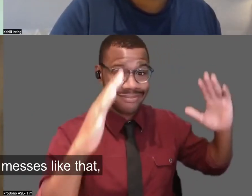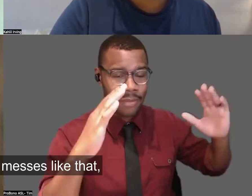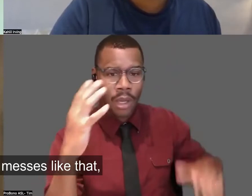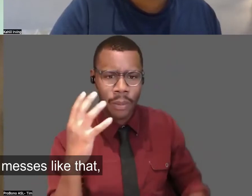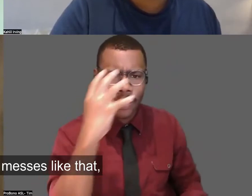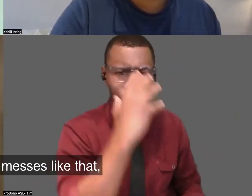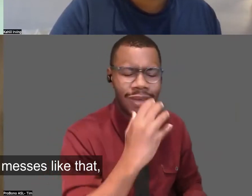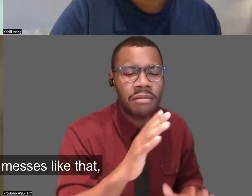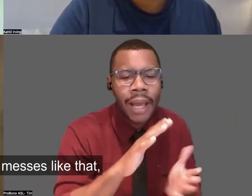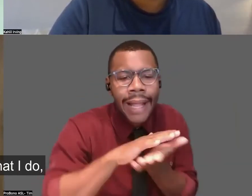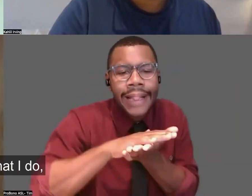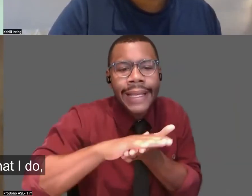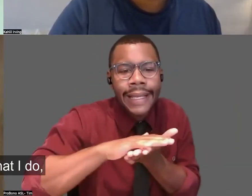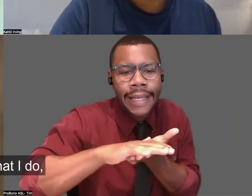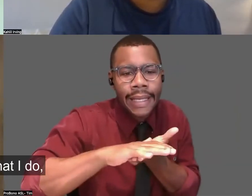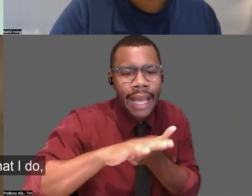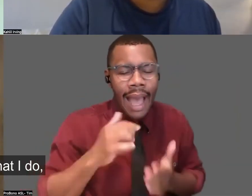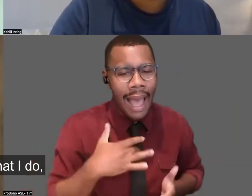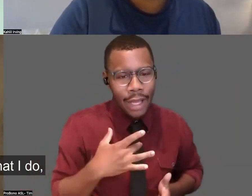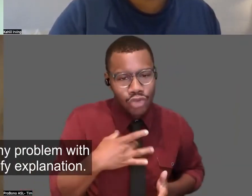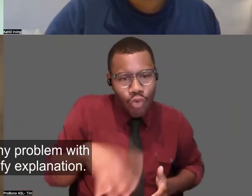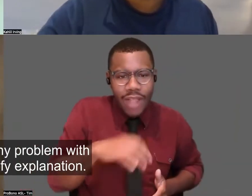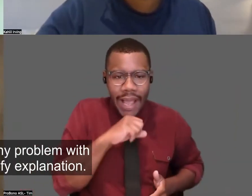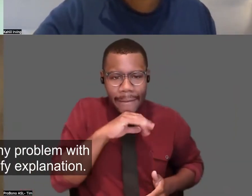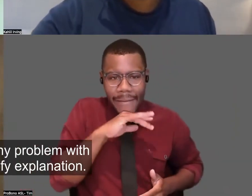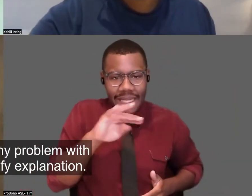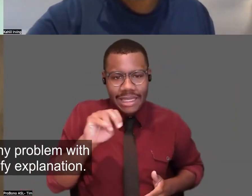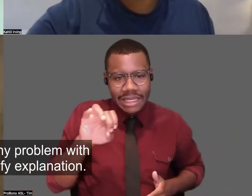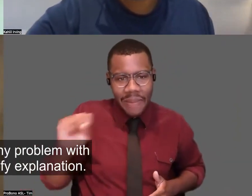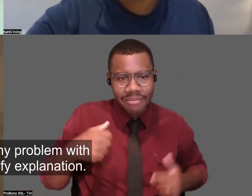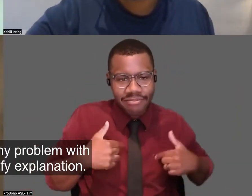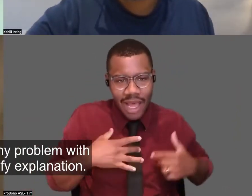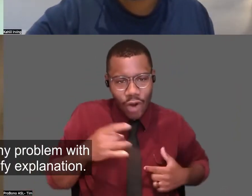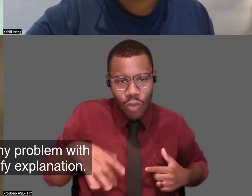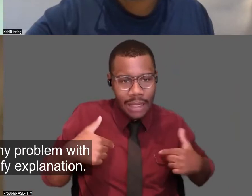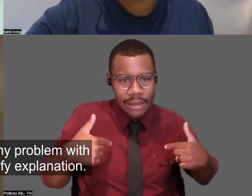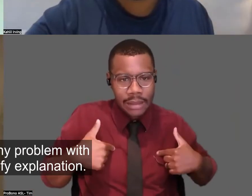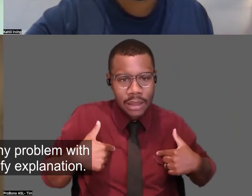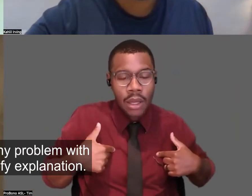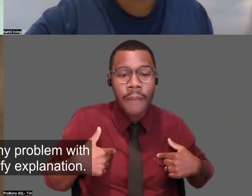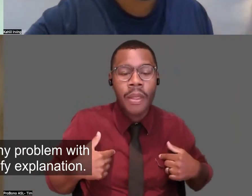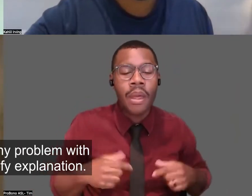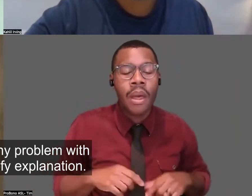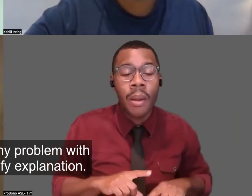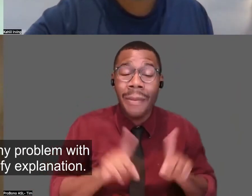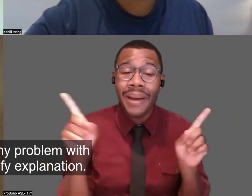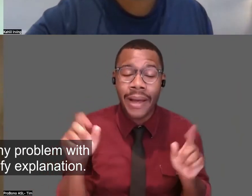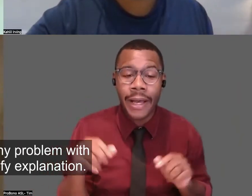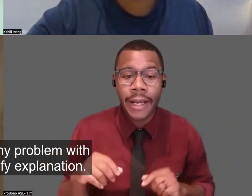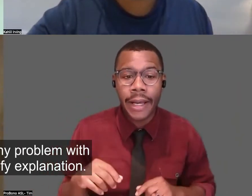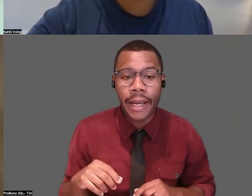like messes like that. But what I do, I don't have any problem with things that